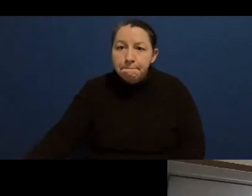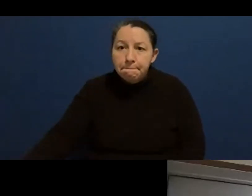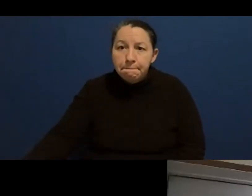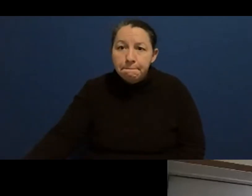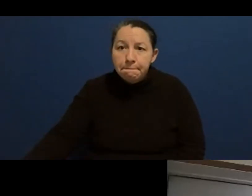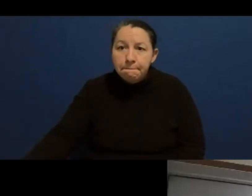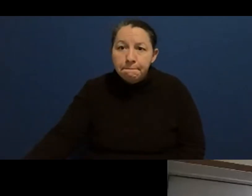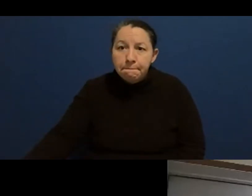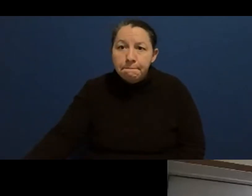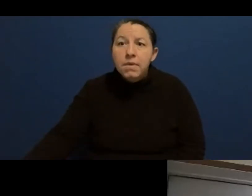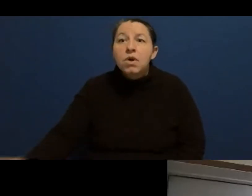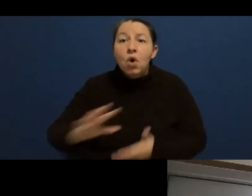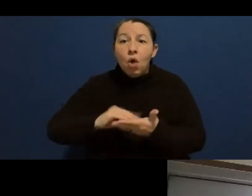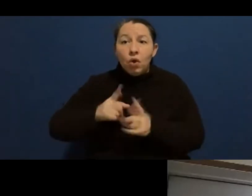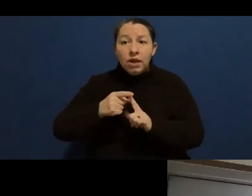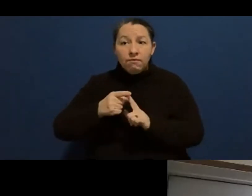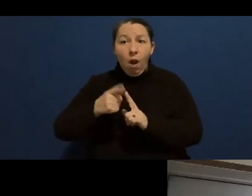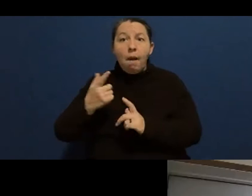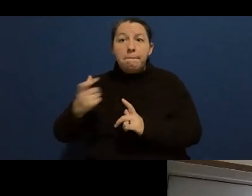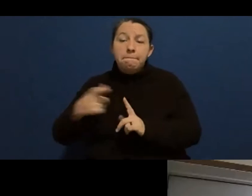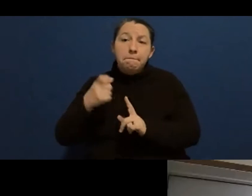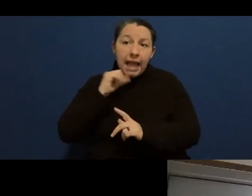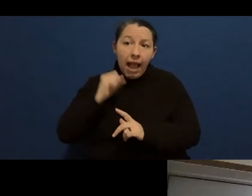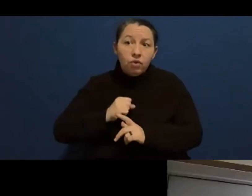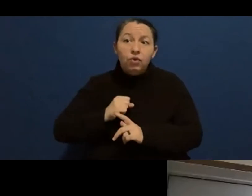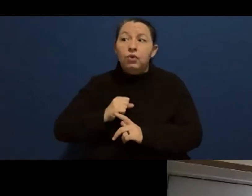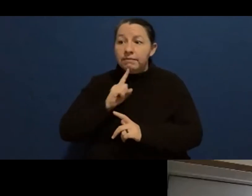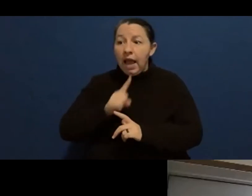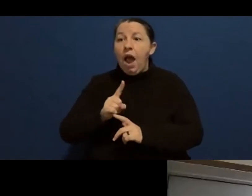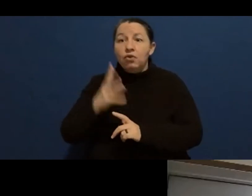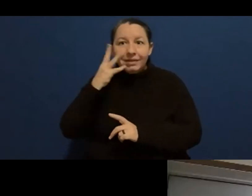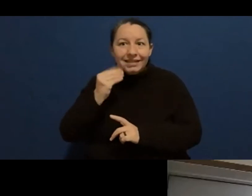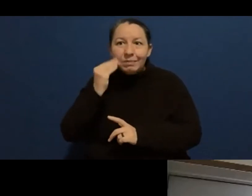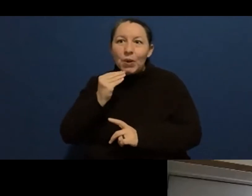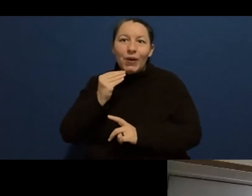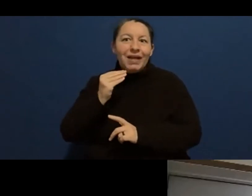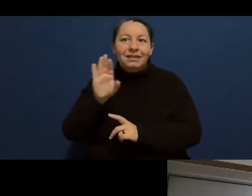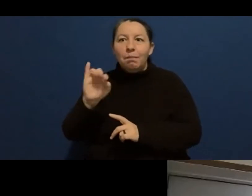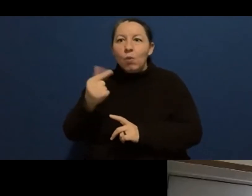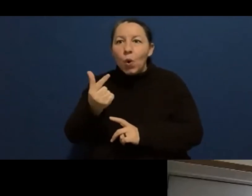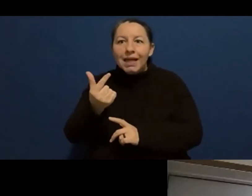in the classroom who have been through boarding schools, who have experienced trauma